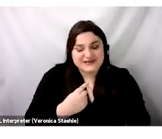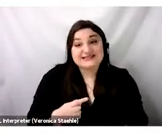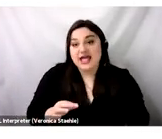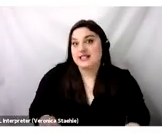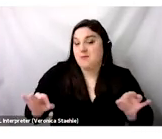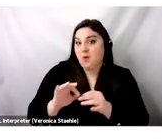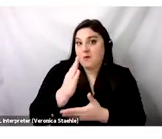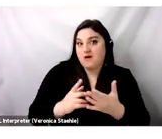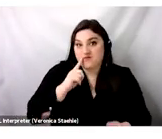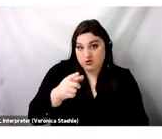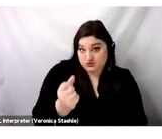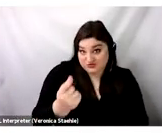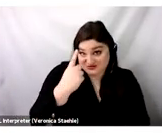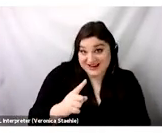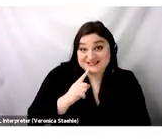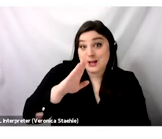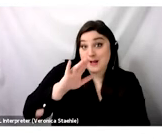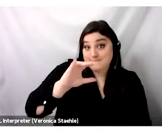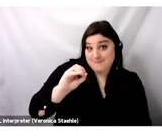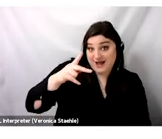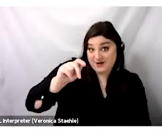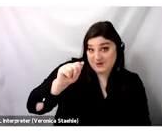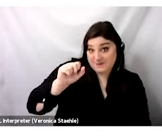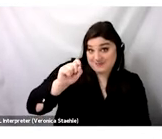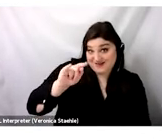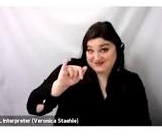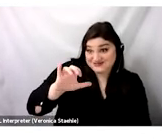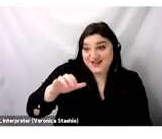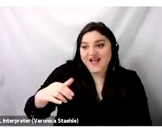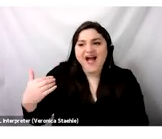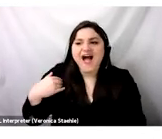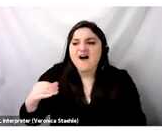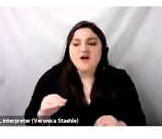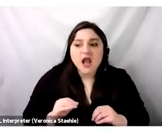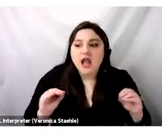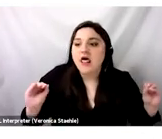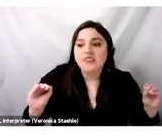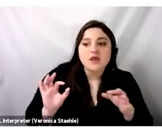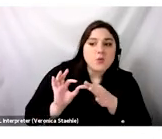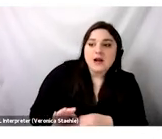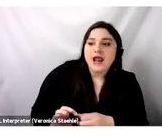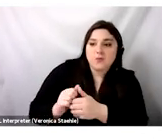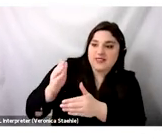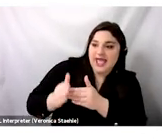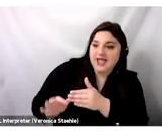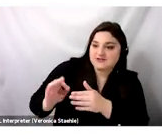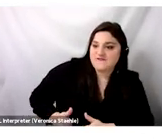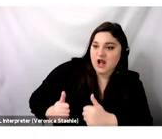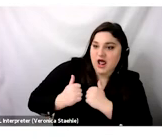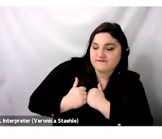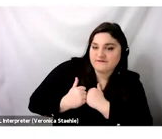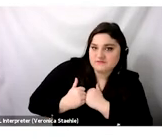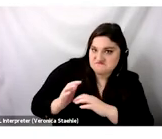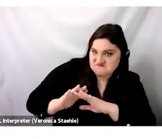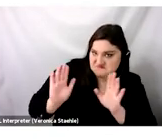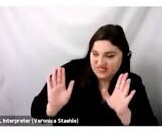bioplastic, that doesn't have anything to do with end of life. The term bioplastic is